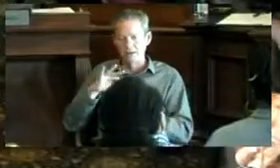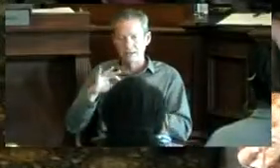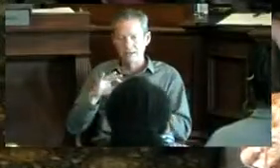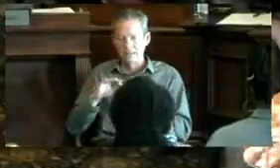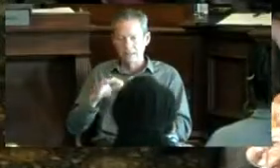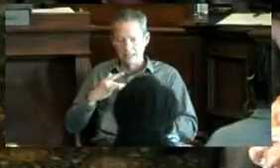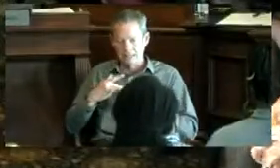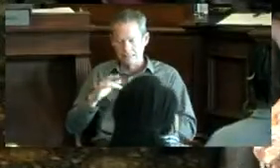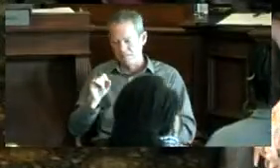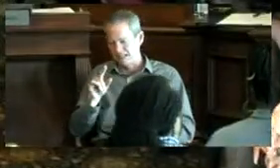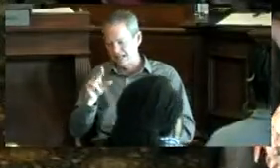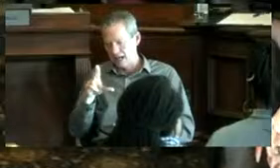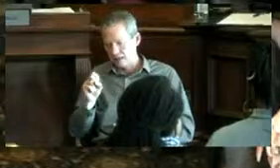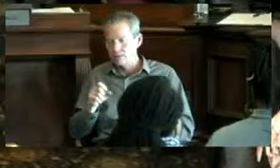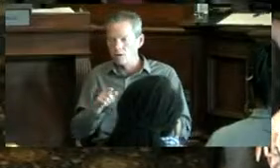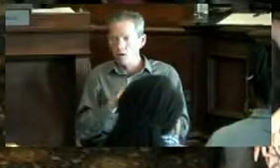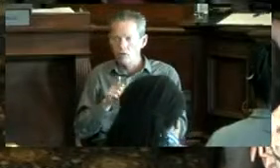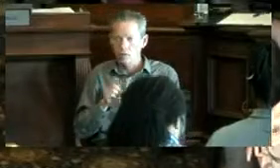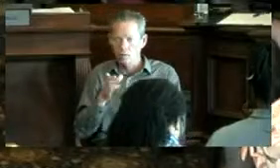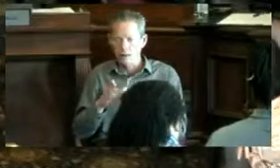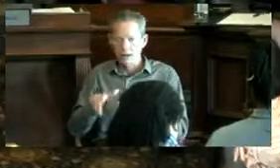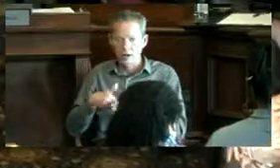and also in the midst of planning